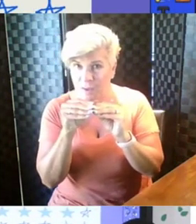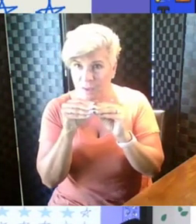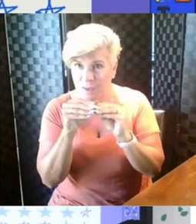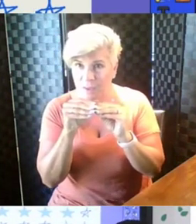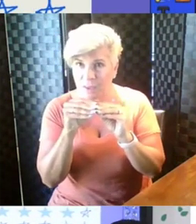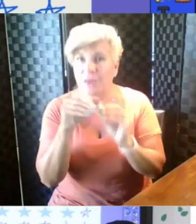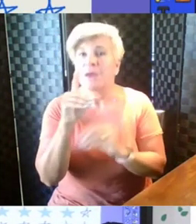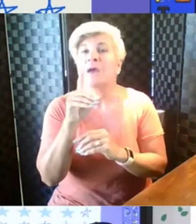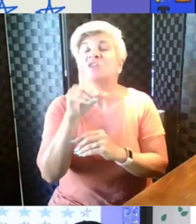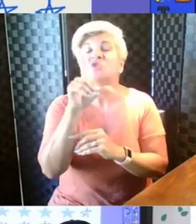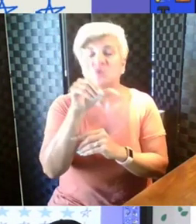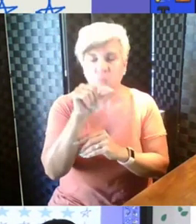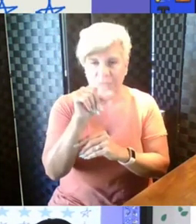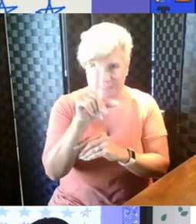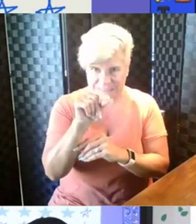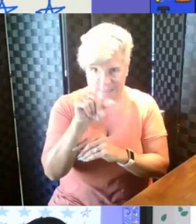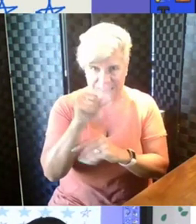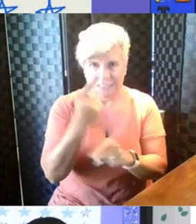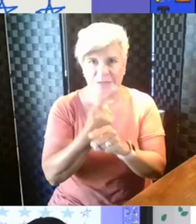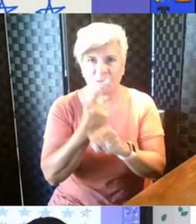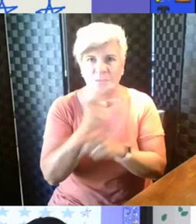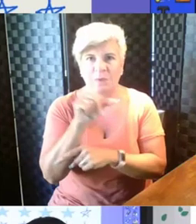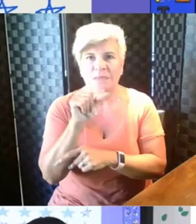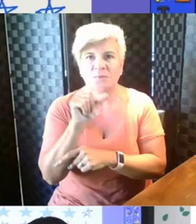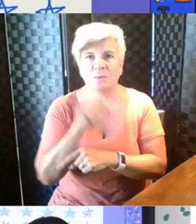That gets us to 20.